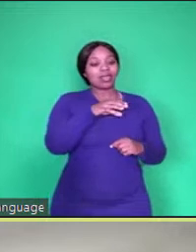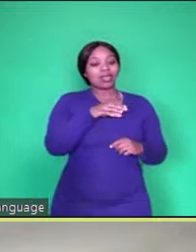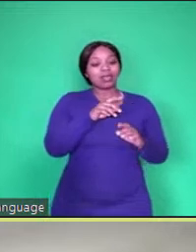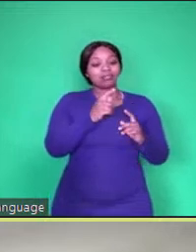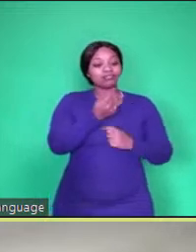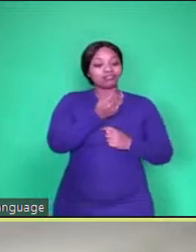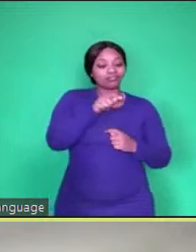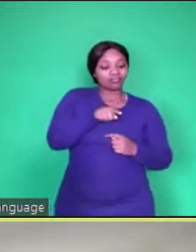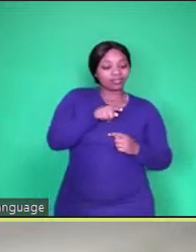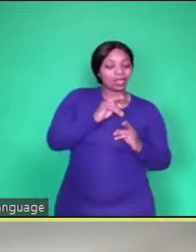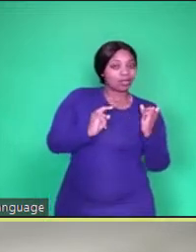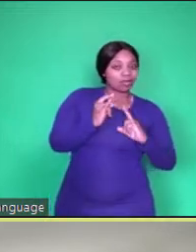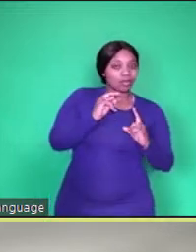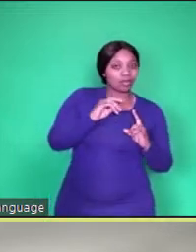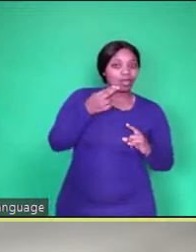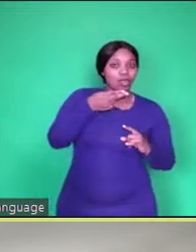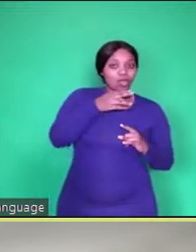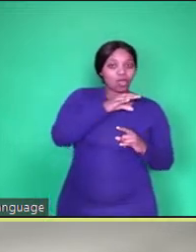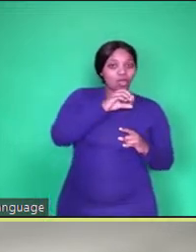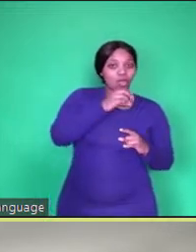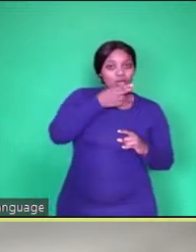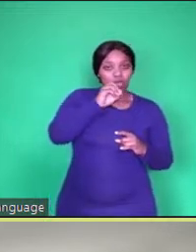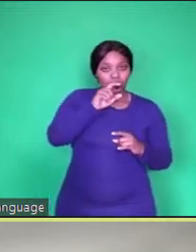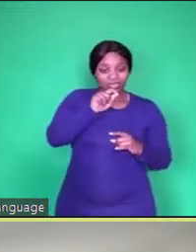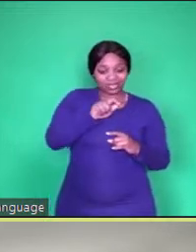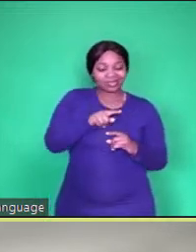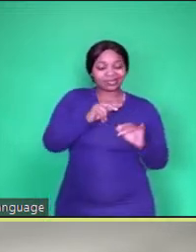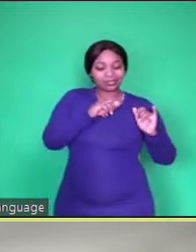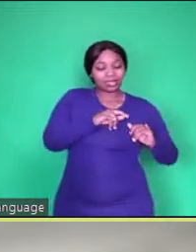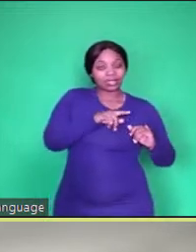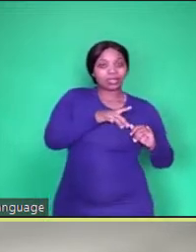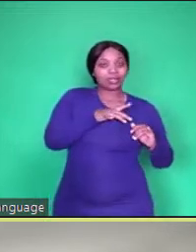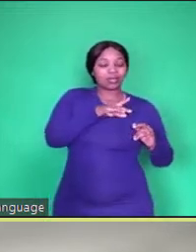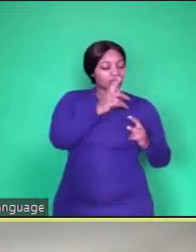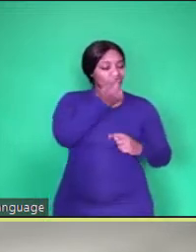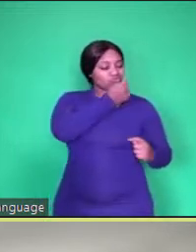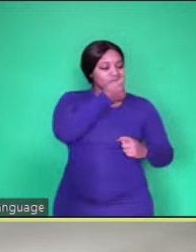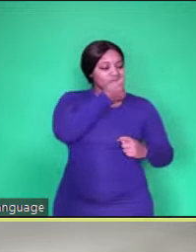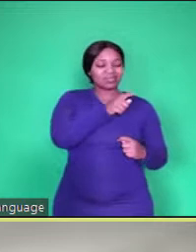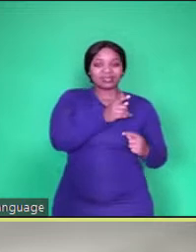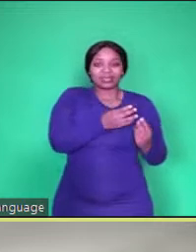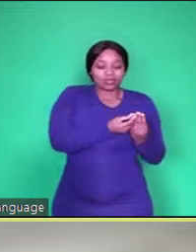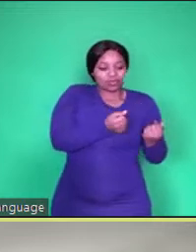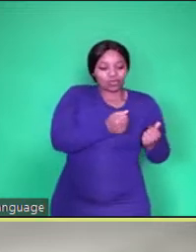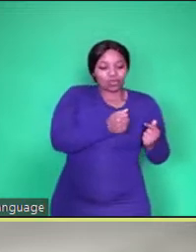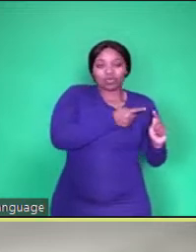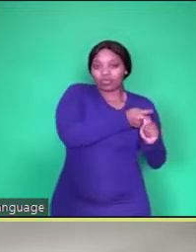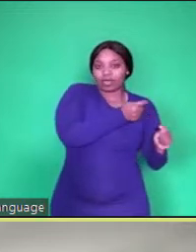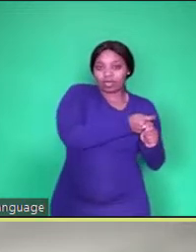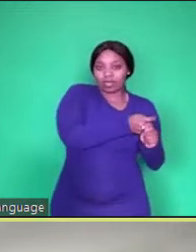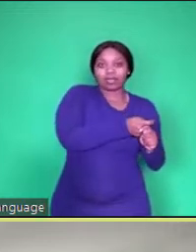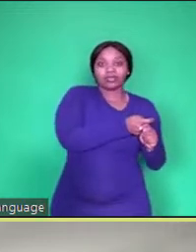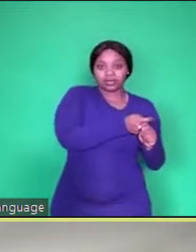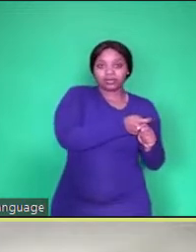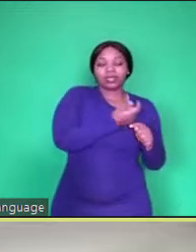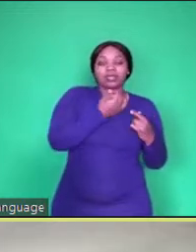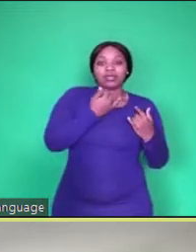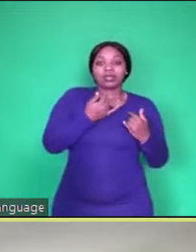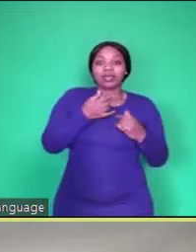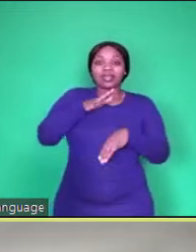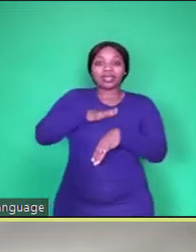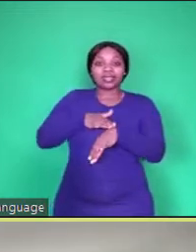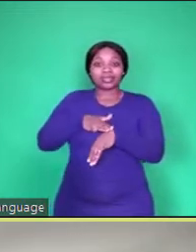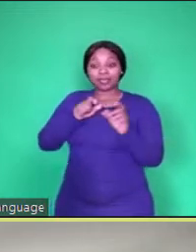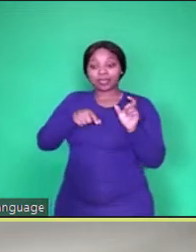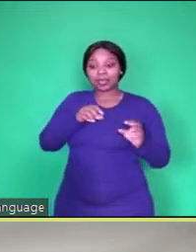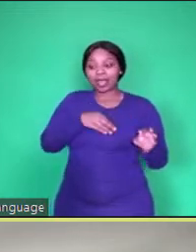because everyone was in a rural area, and there's only a low level of living in shacks for rural dwellers. By the time everyone's moved